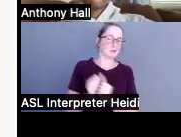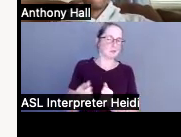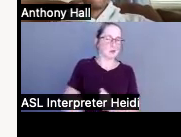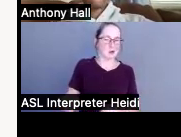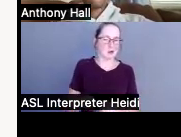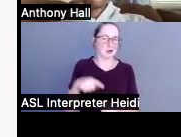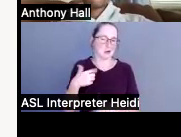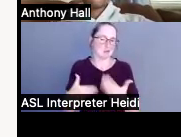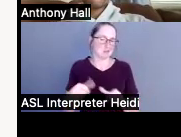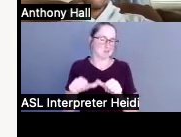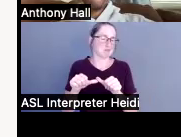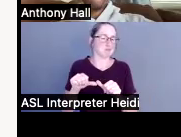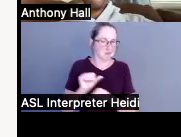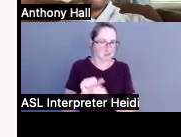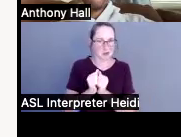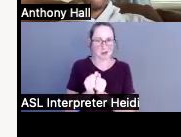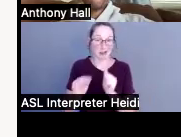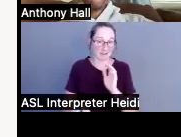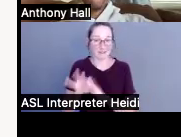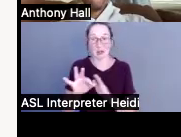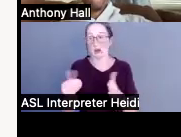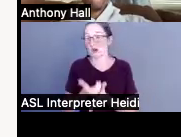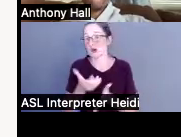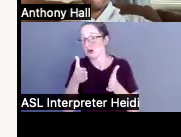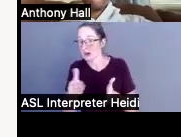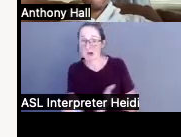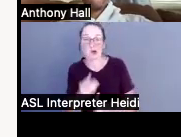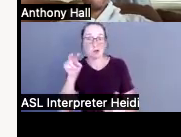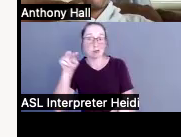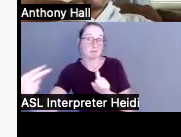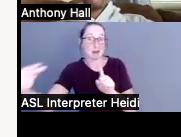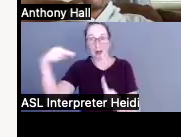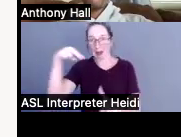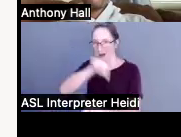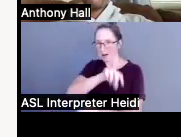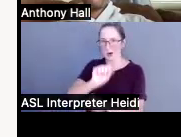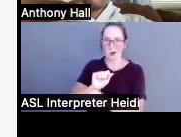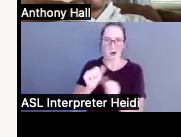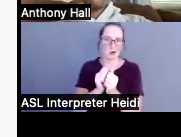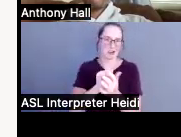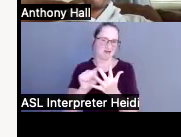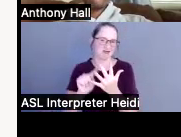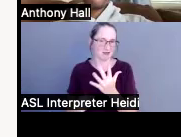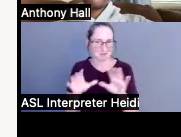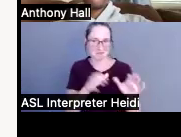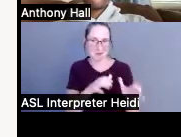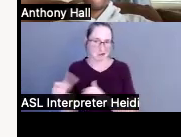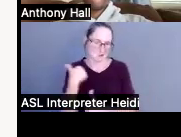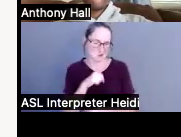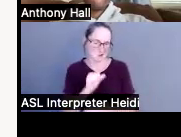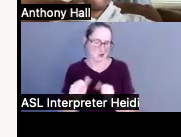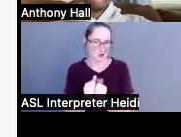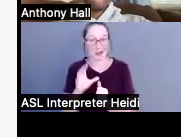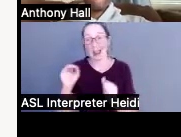we continue to move forward and finding new ways and new perspectives of working with the various populations that we work with